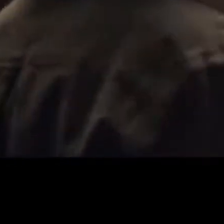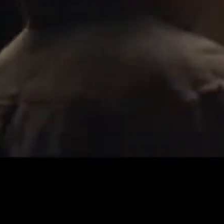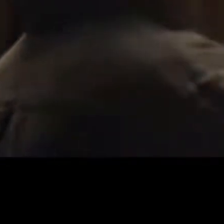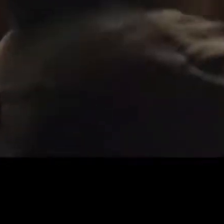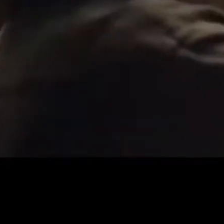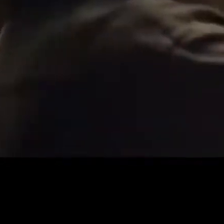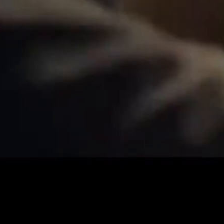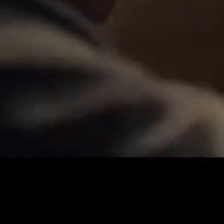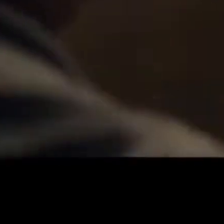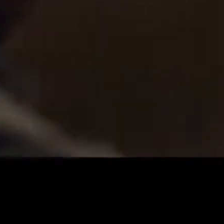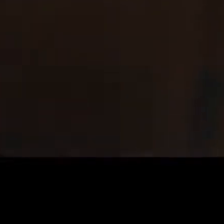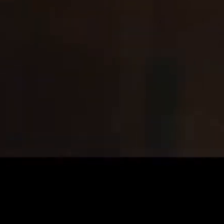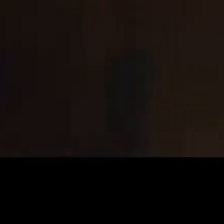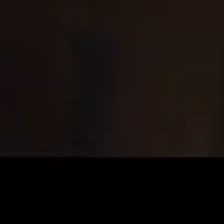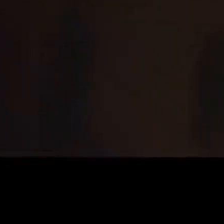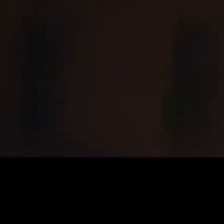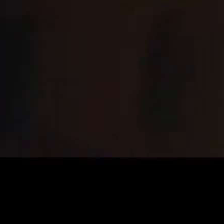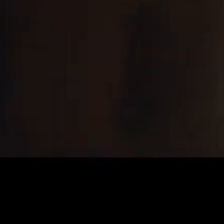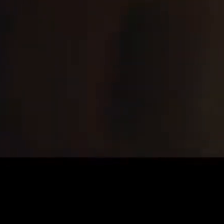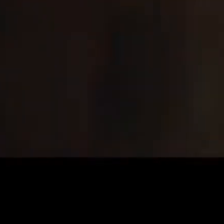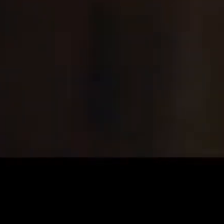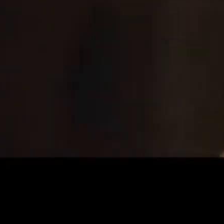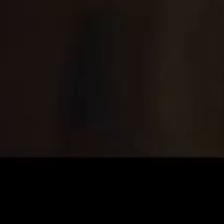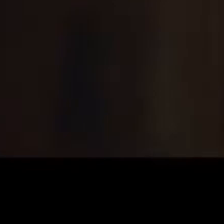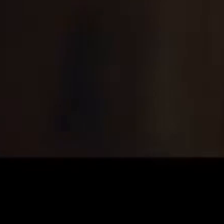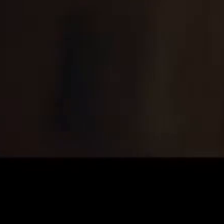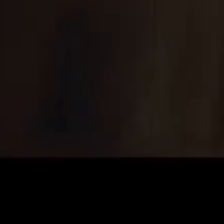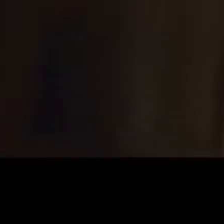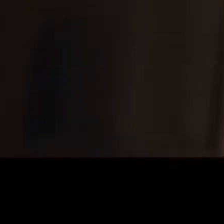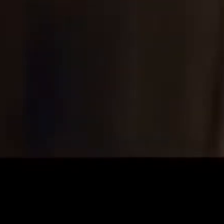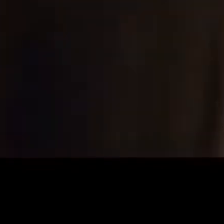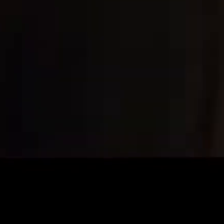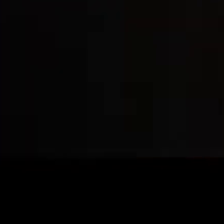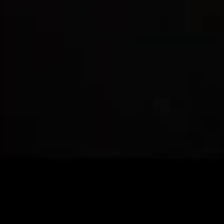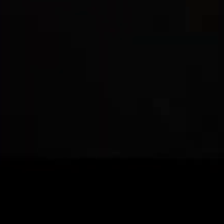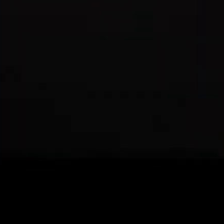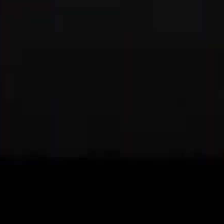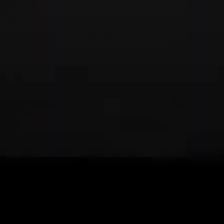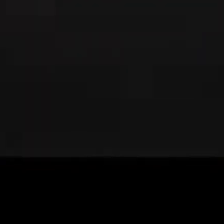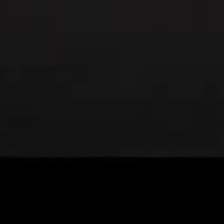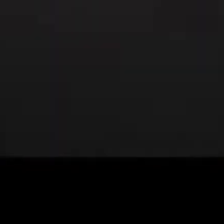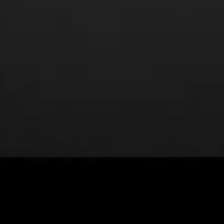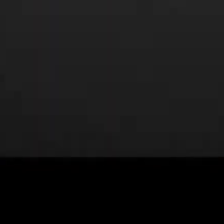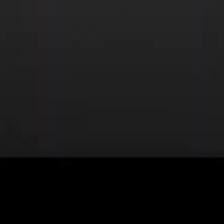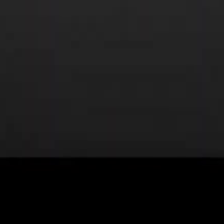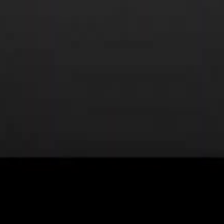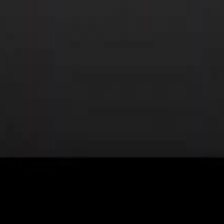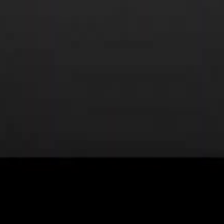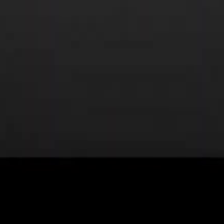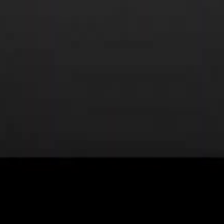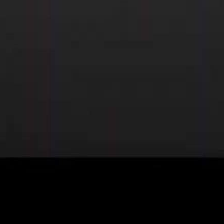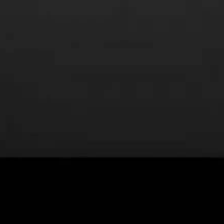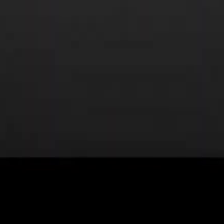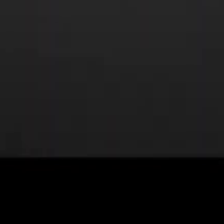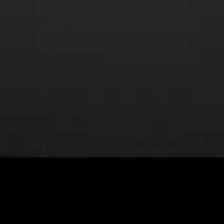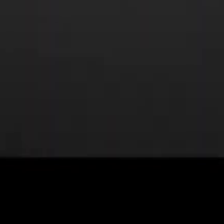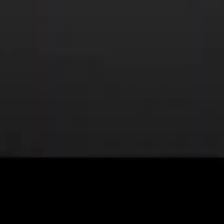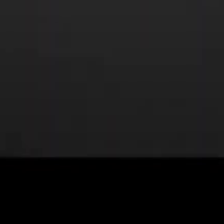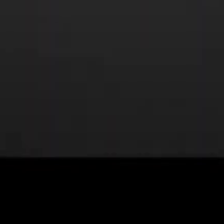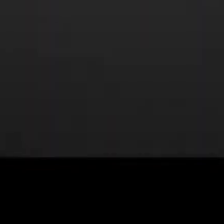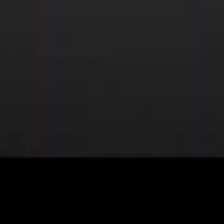The future is here. And here can be anywhere. Introducing Microsoft